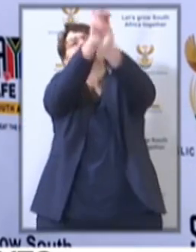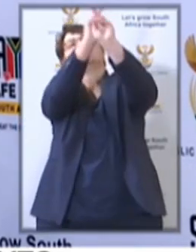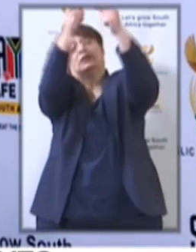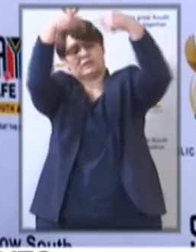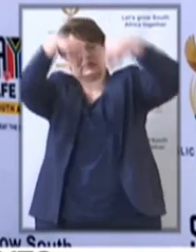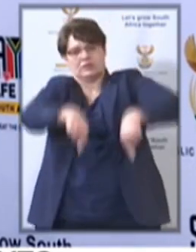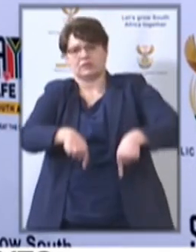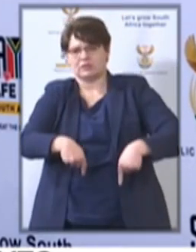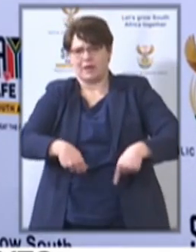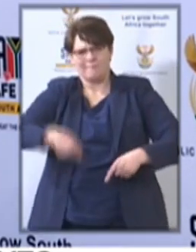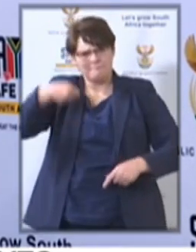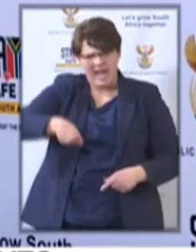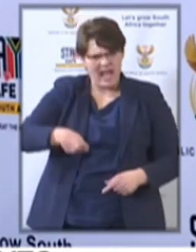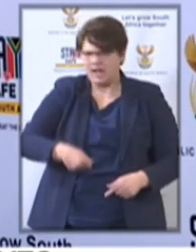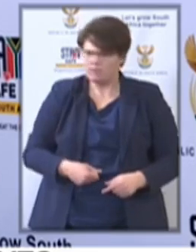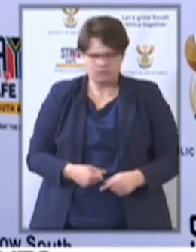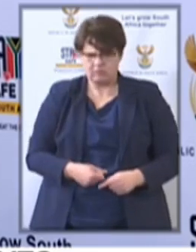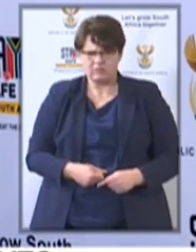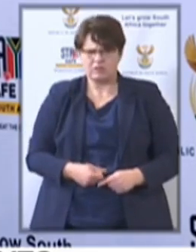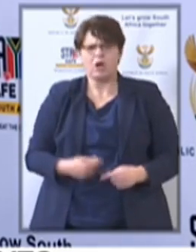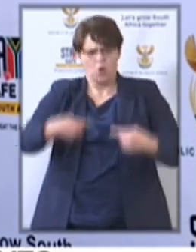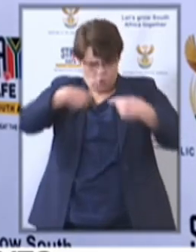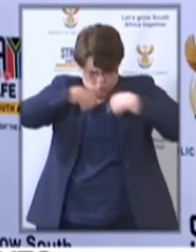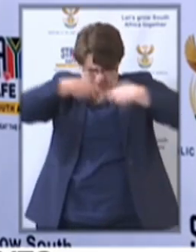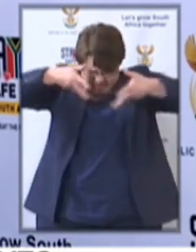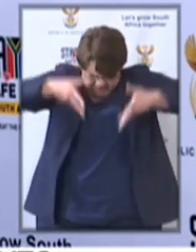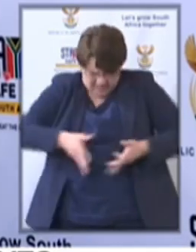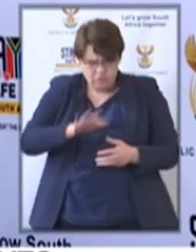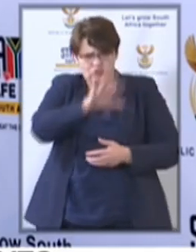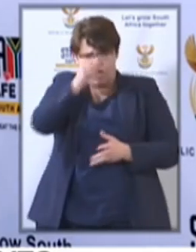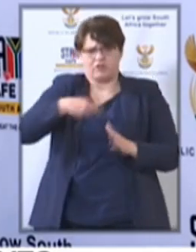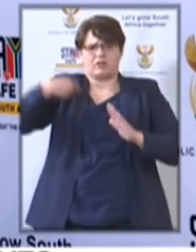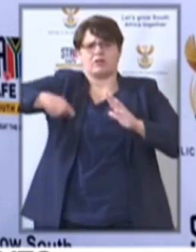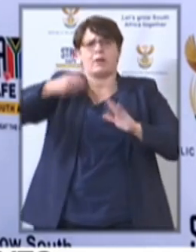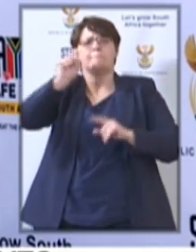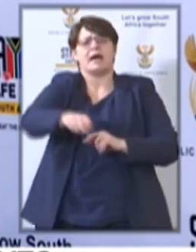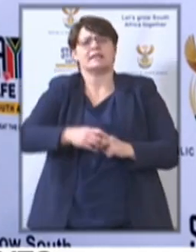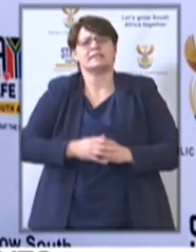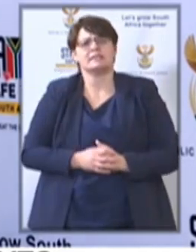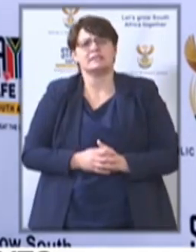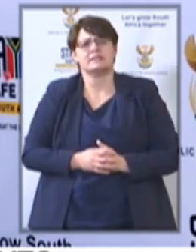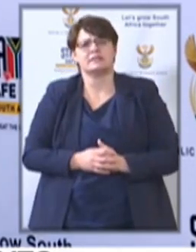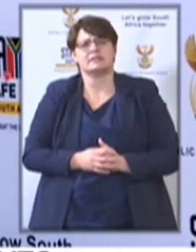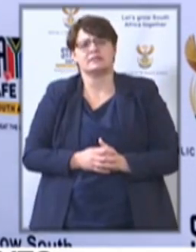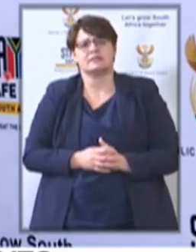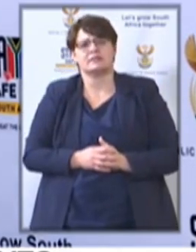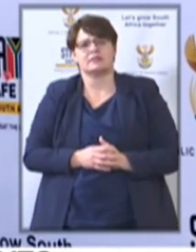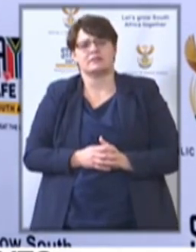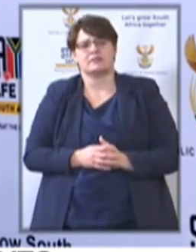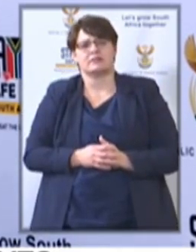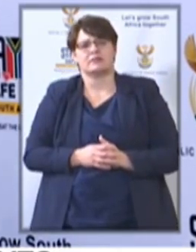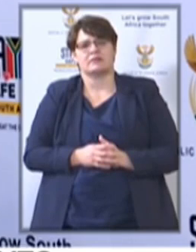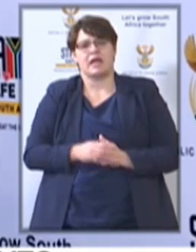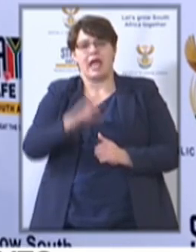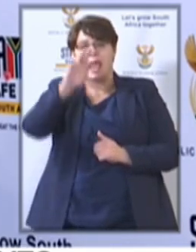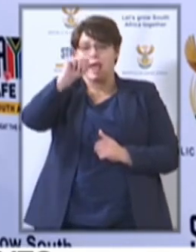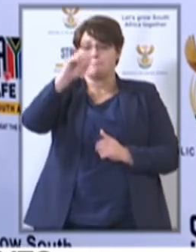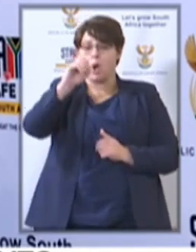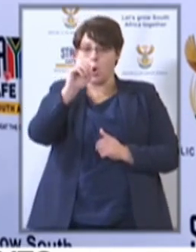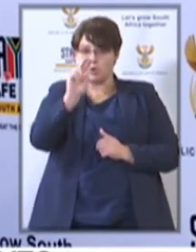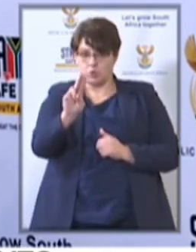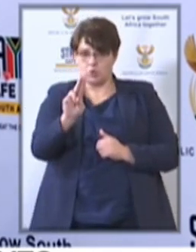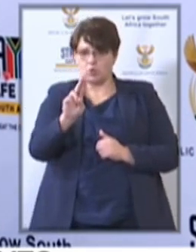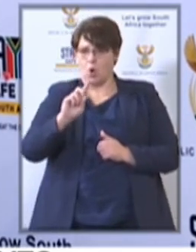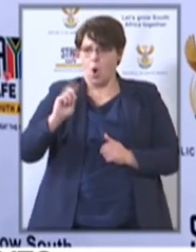a laptop bag, which is something that we can produce in South Africa. A memorandum of agreement between